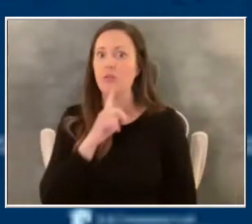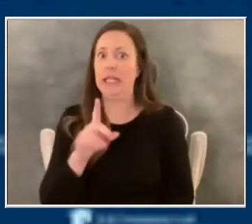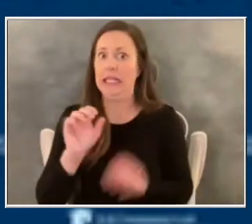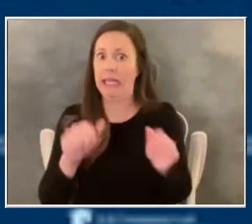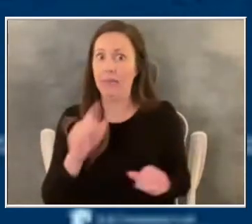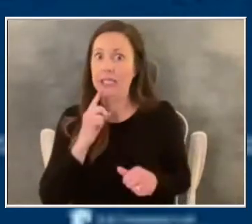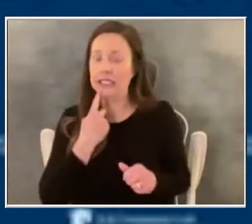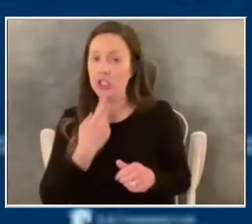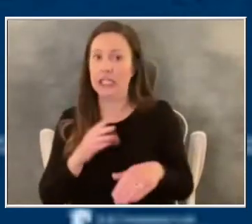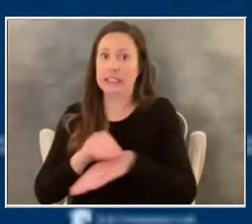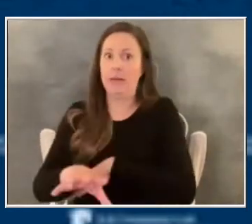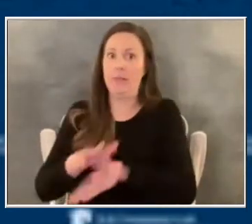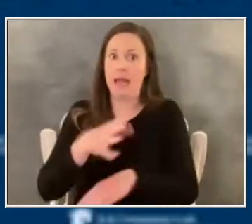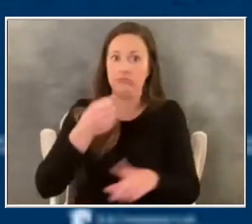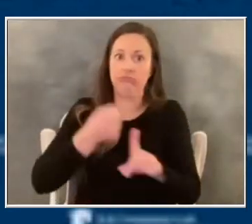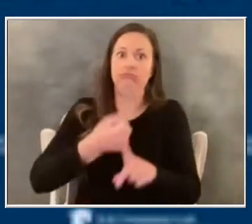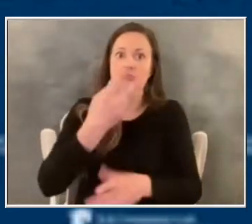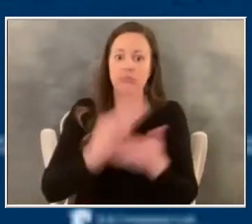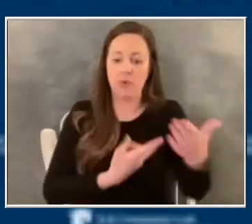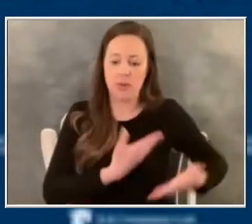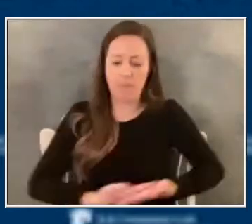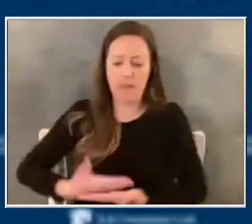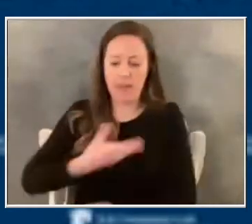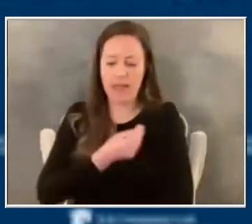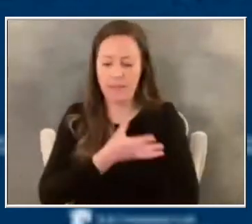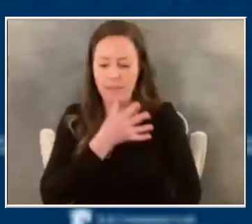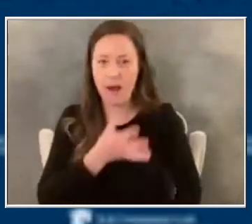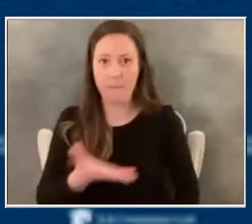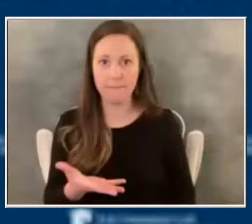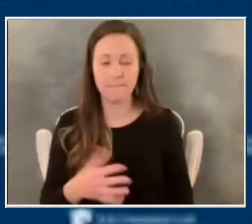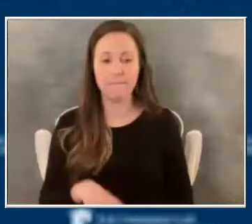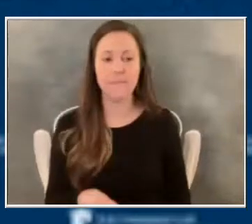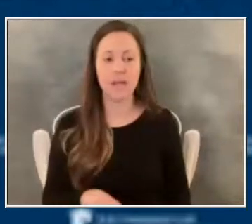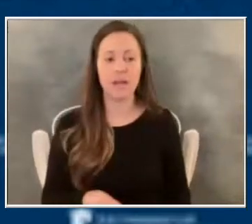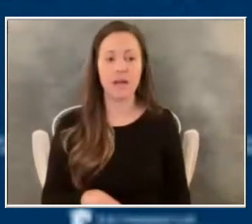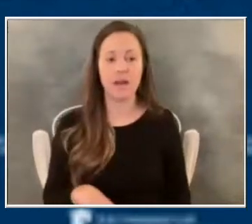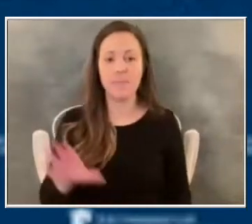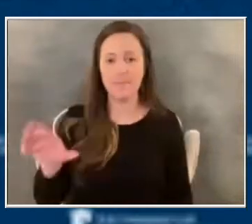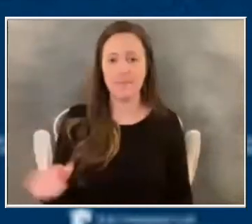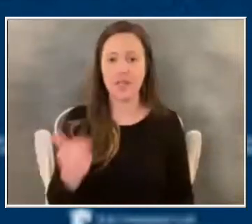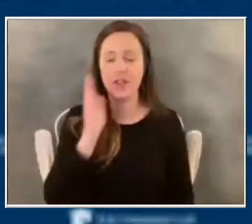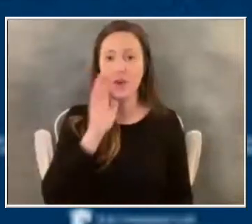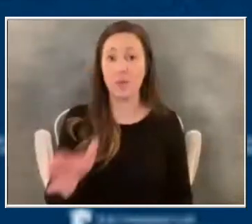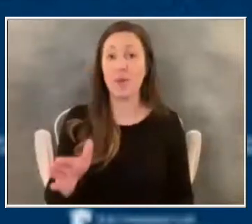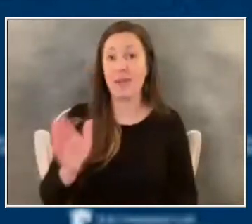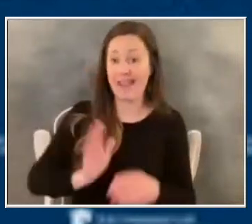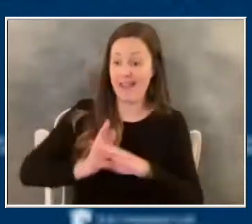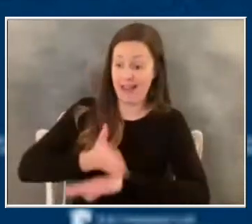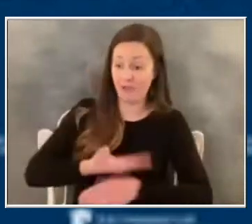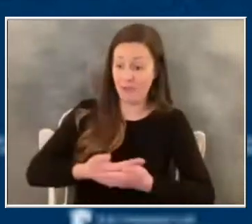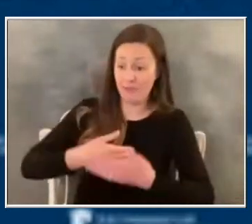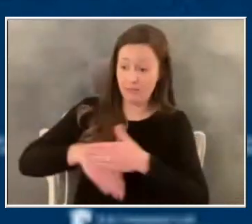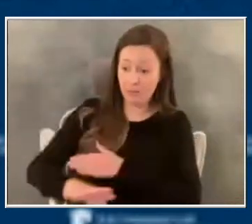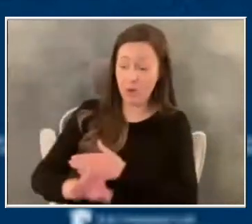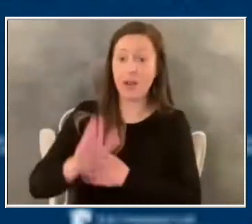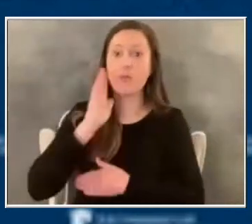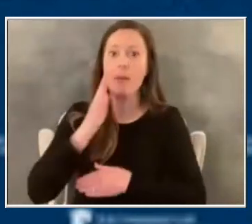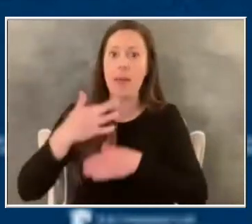obviously, the baby and mom. And then the other would be, postpartum bleeding or postpartum